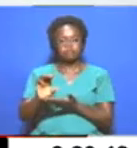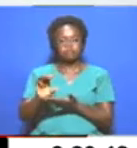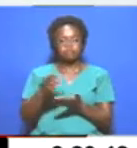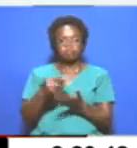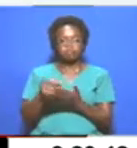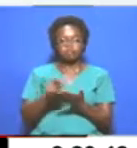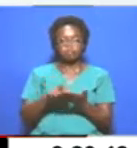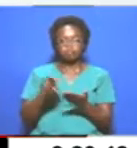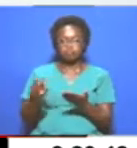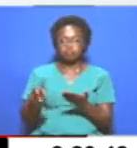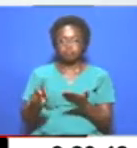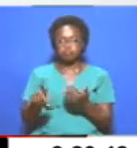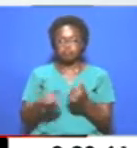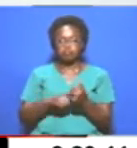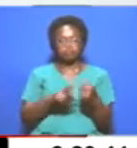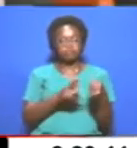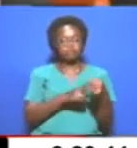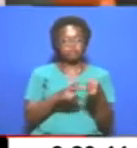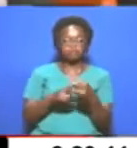was